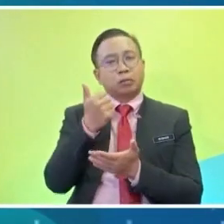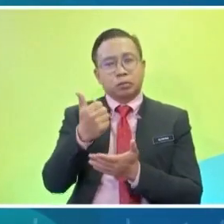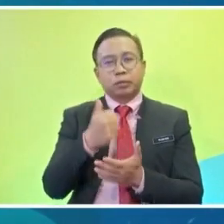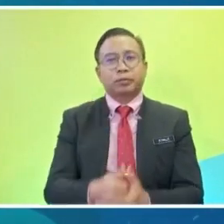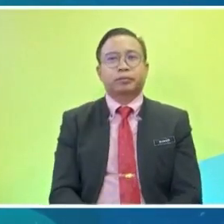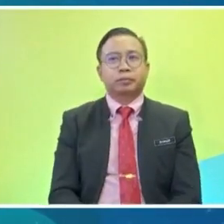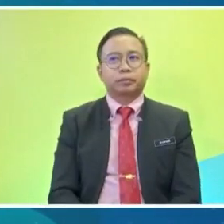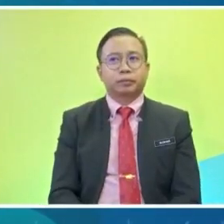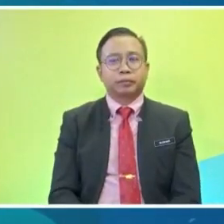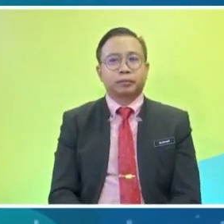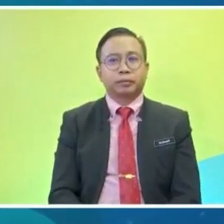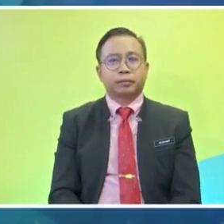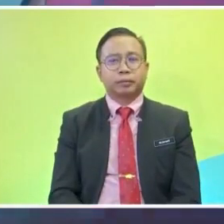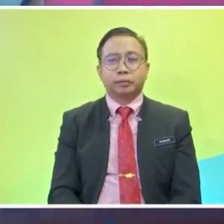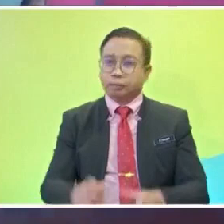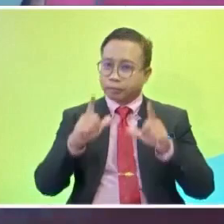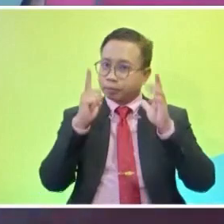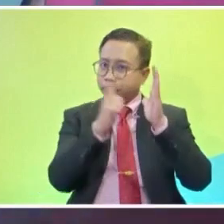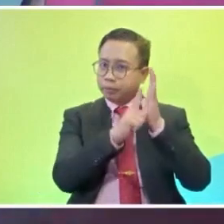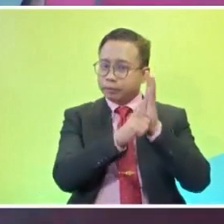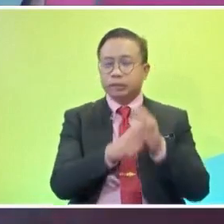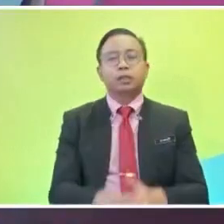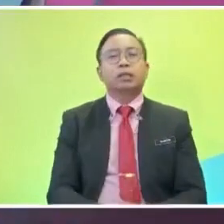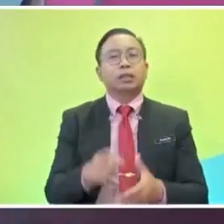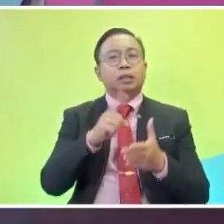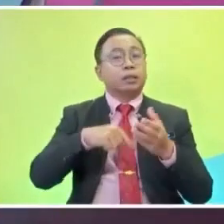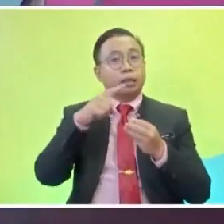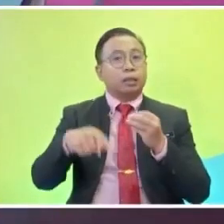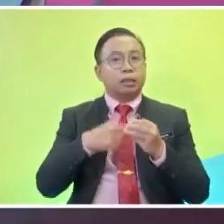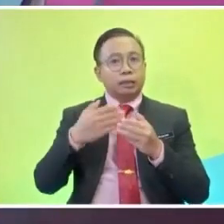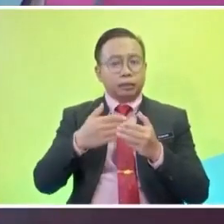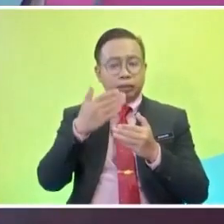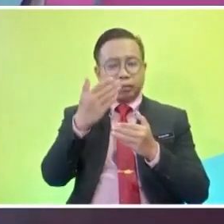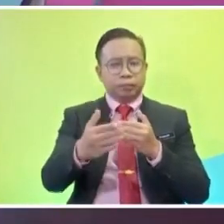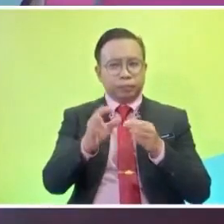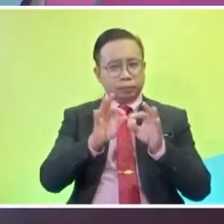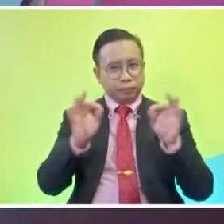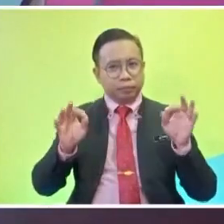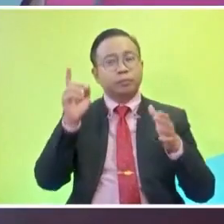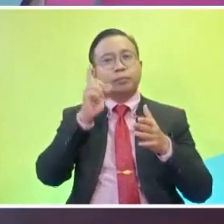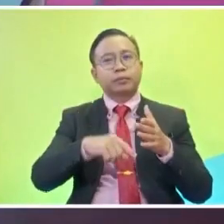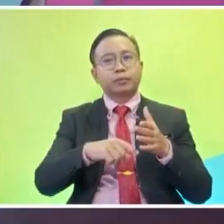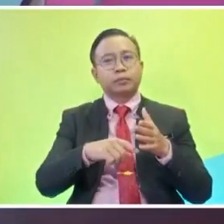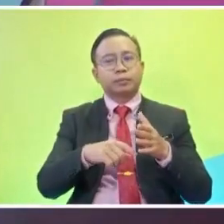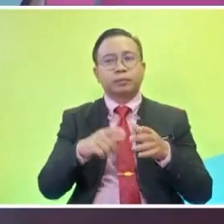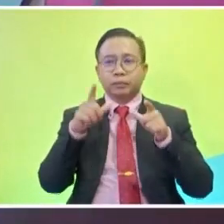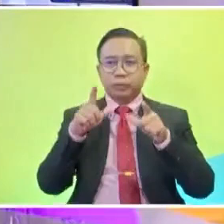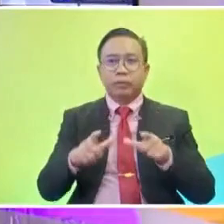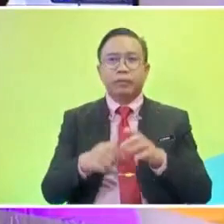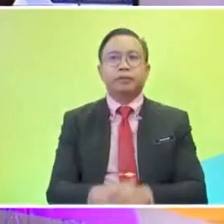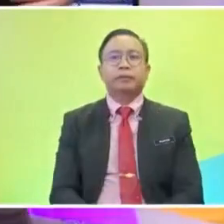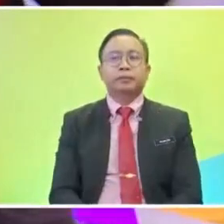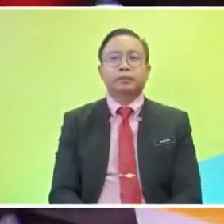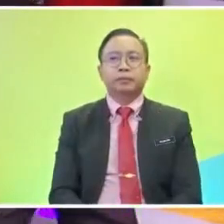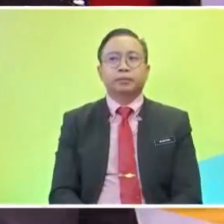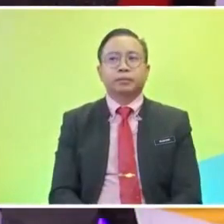answer. Okay, so Chris is going to stick it up there. Okay, and what about the next sentence? What do we put there? Can anyone tell me? Yes, Ashil. Go